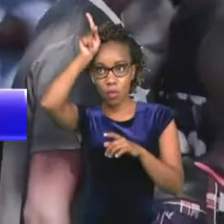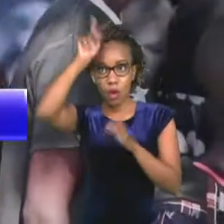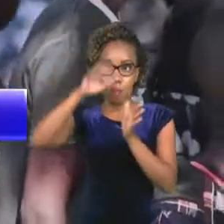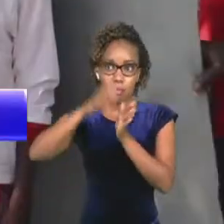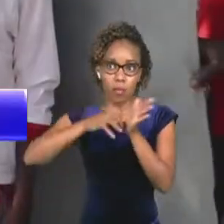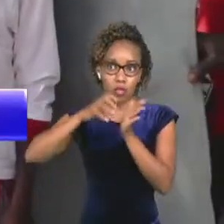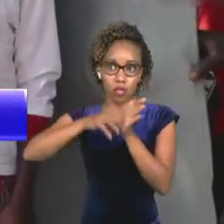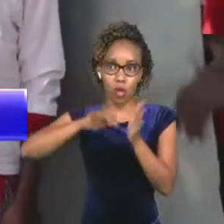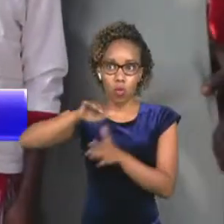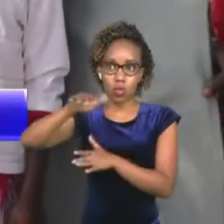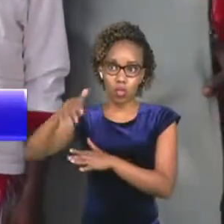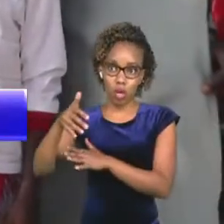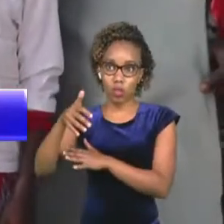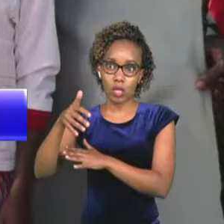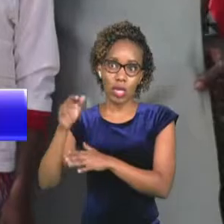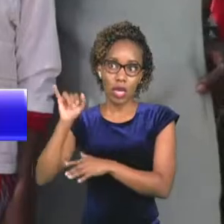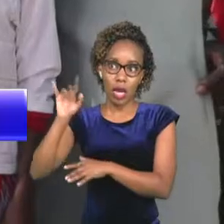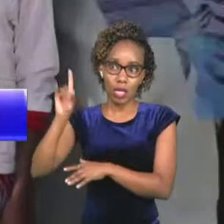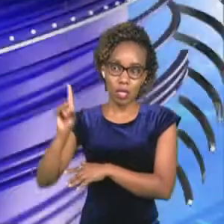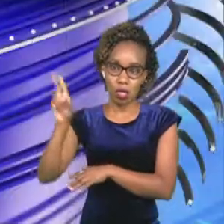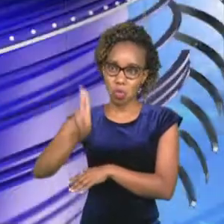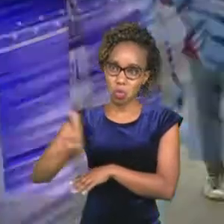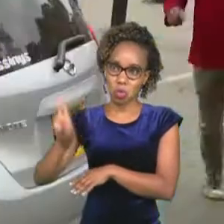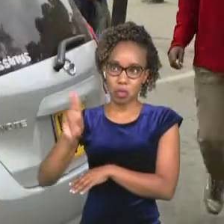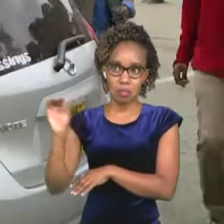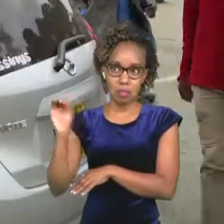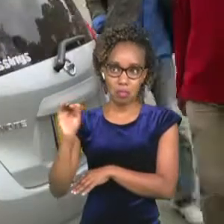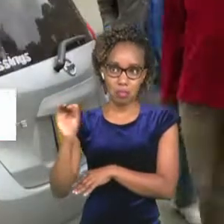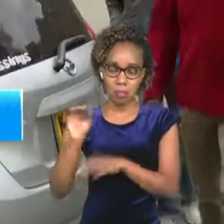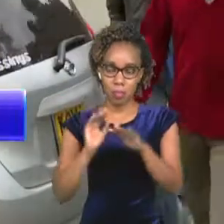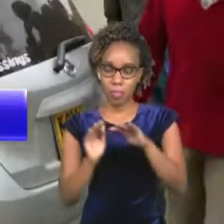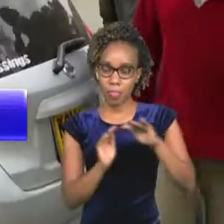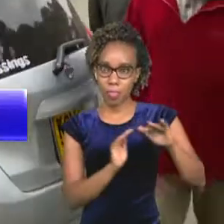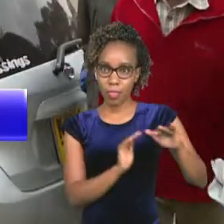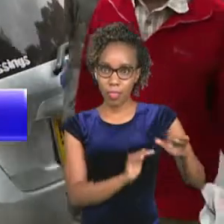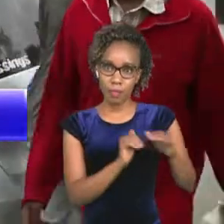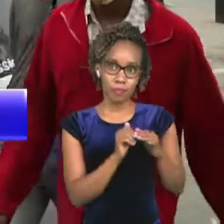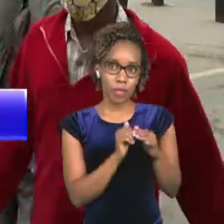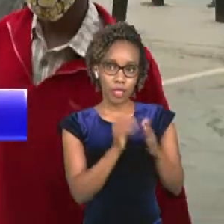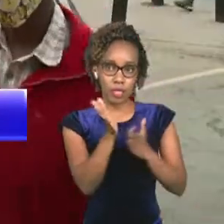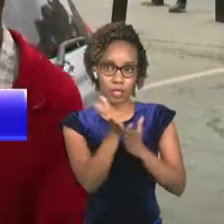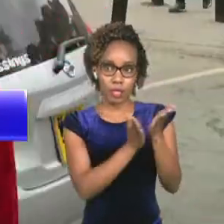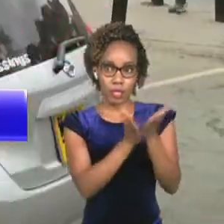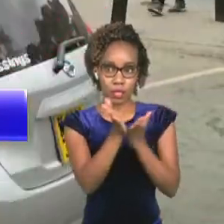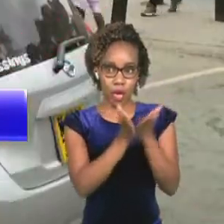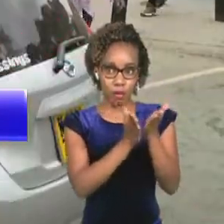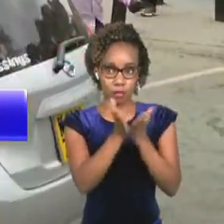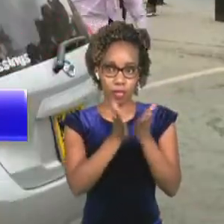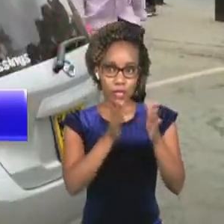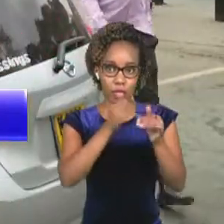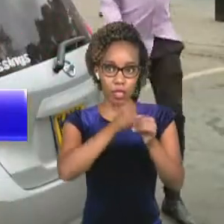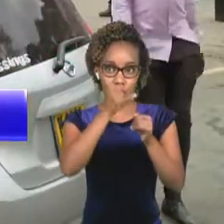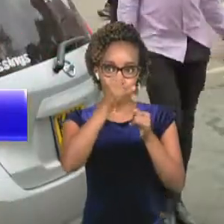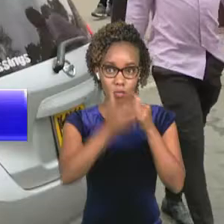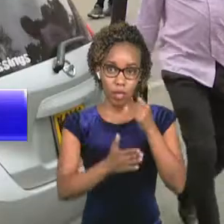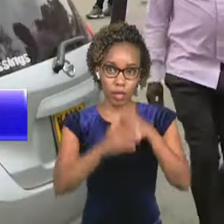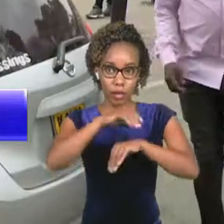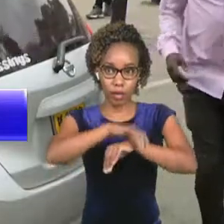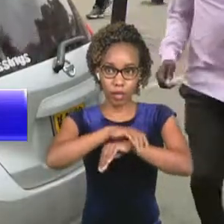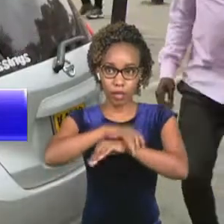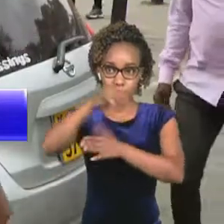to replace current IDs. Civil servants to get a comprehensive insurance inclusive